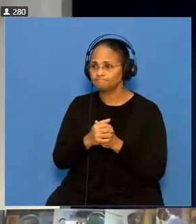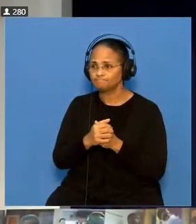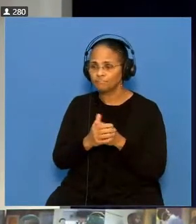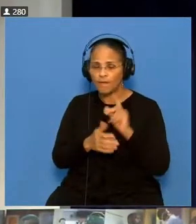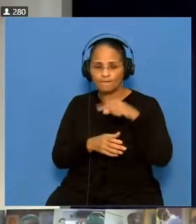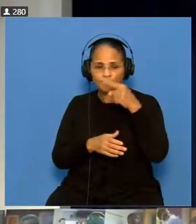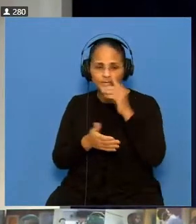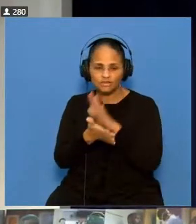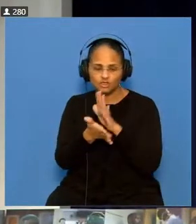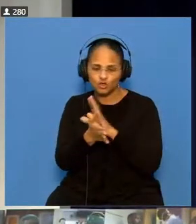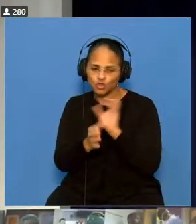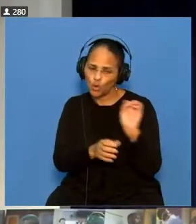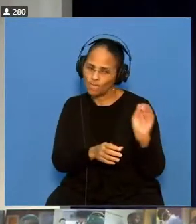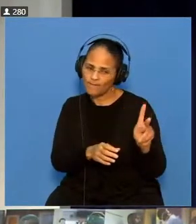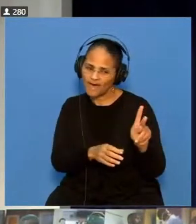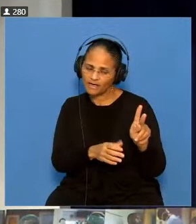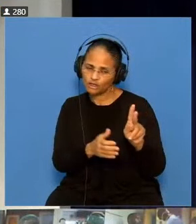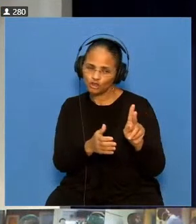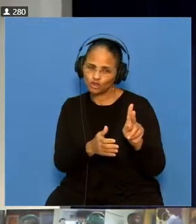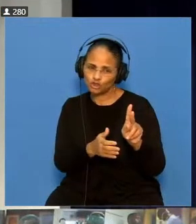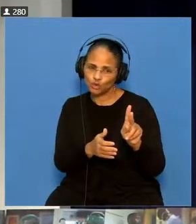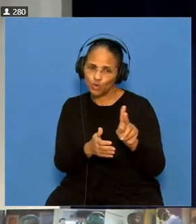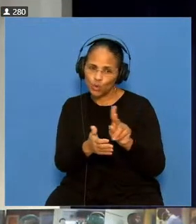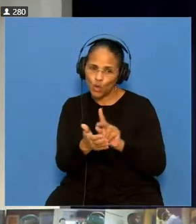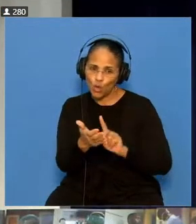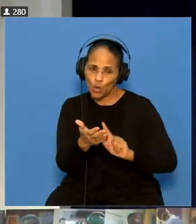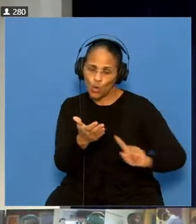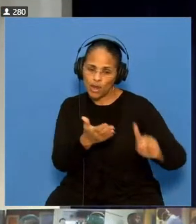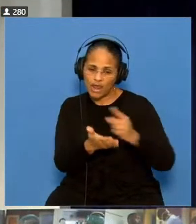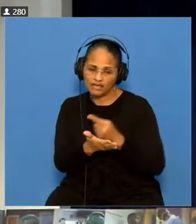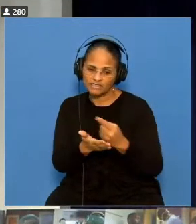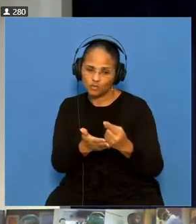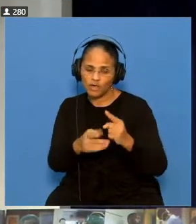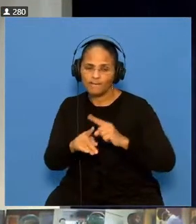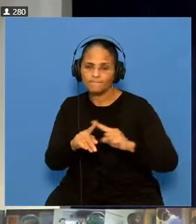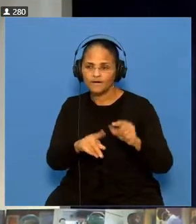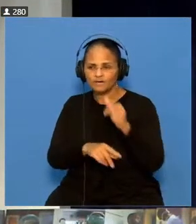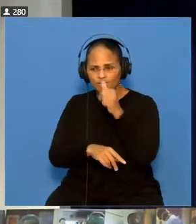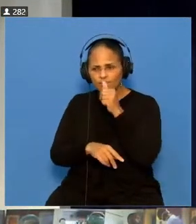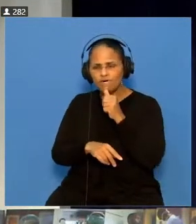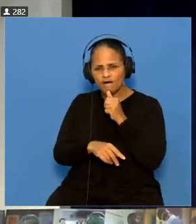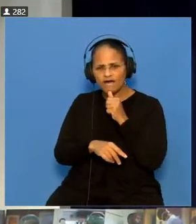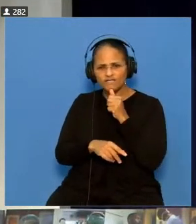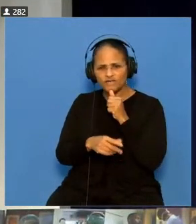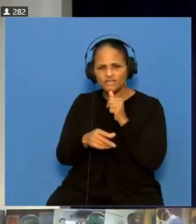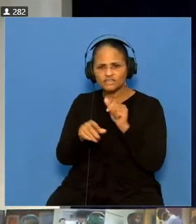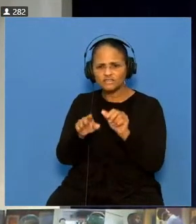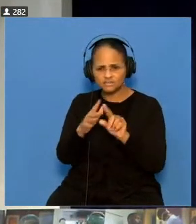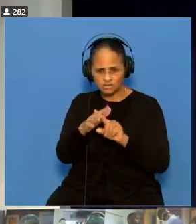Public schools don't go back until next week. Private schools have opened as of yesterday or today.